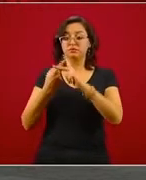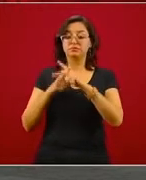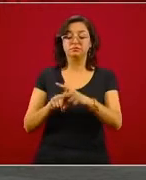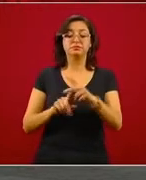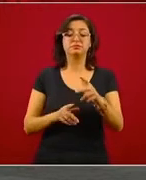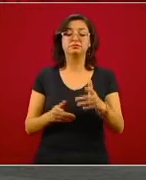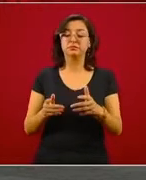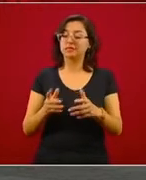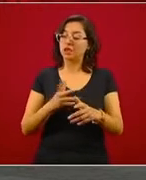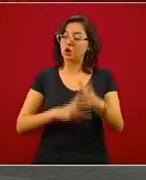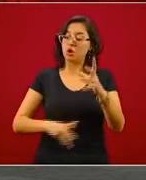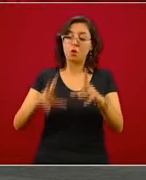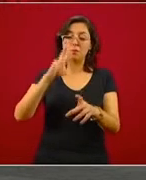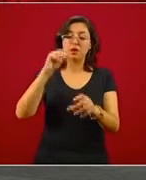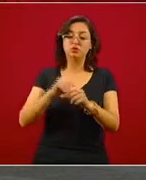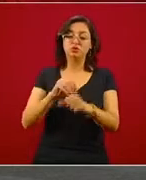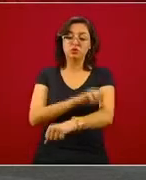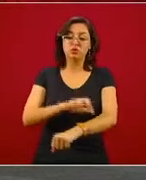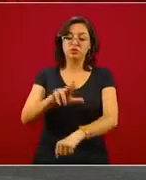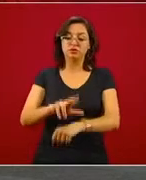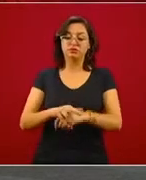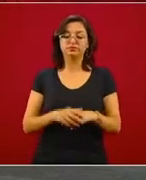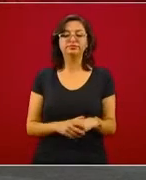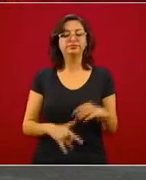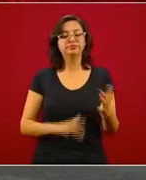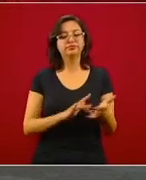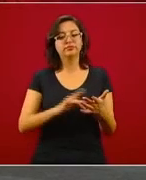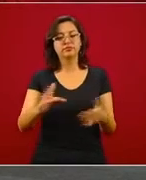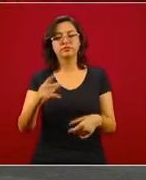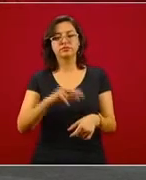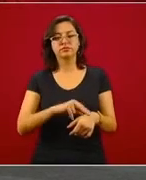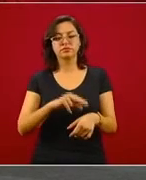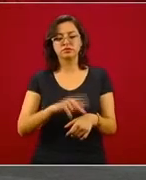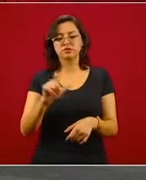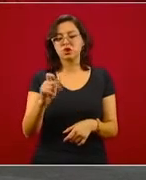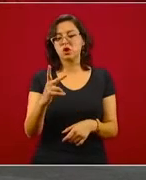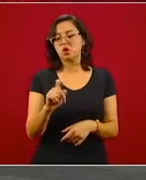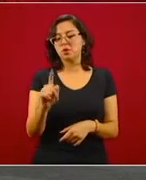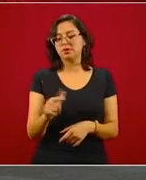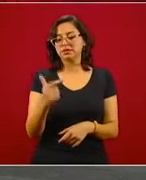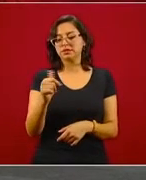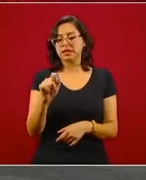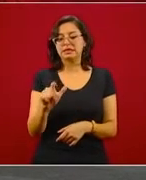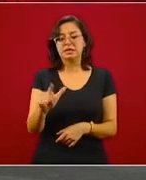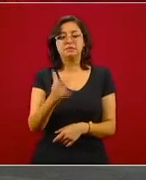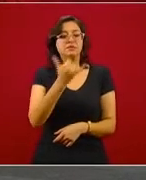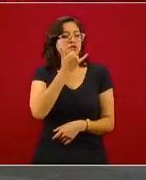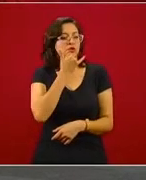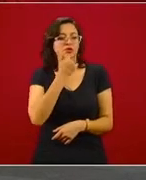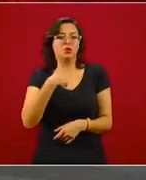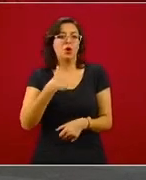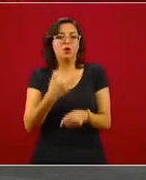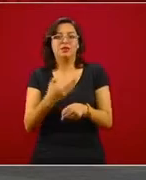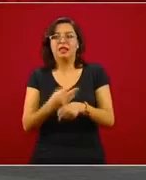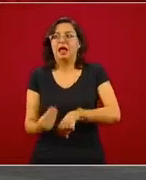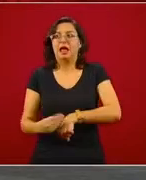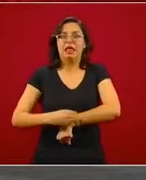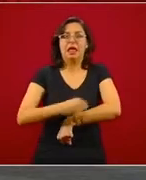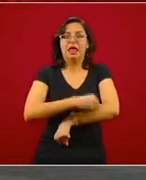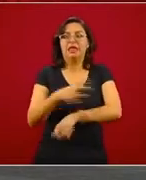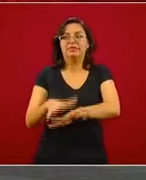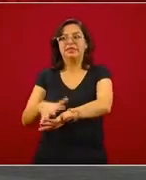group to coordinate this operation. Thank you so much, Dr. Gattel. Oh, I can't